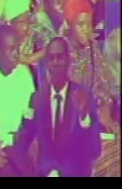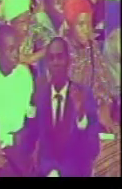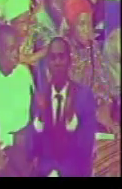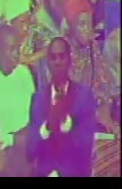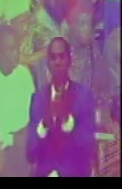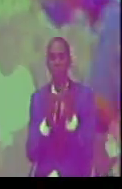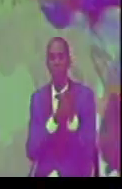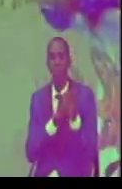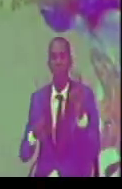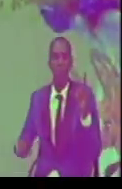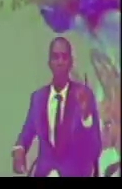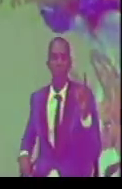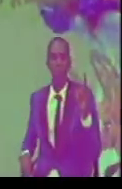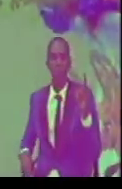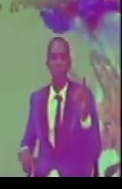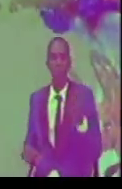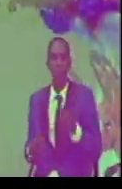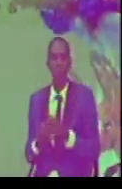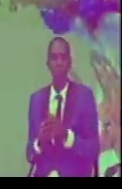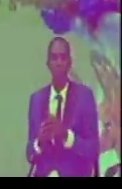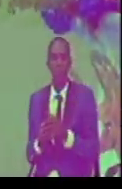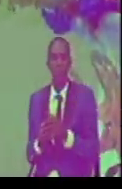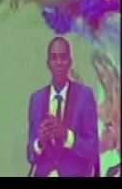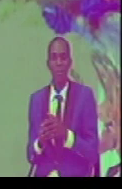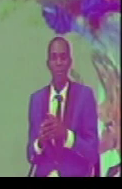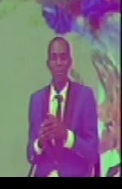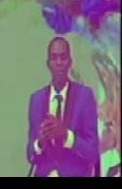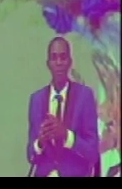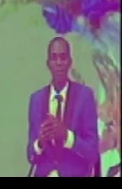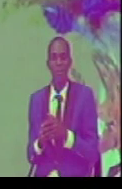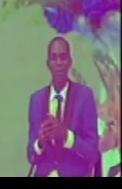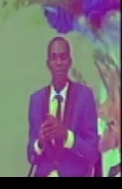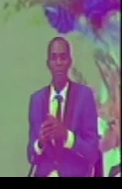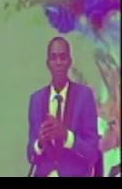Praise the Lord. Brother, praise the Lord.